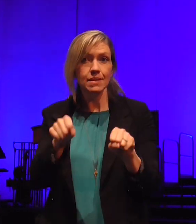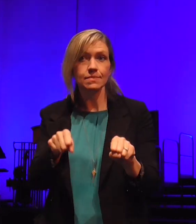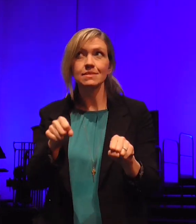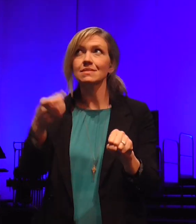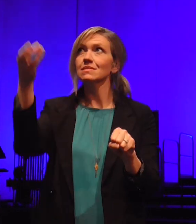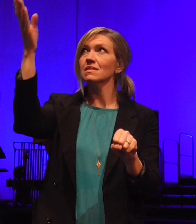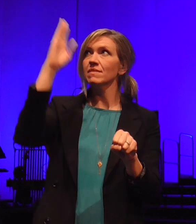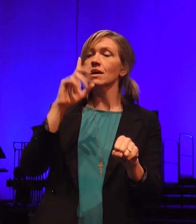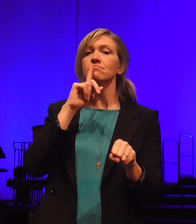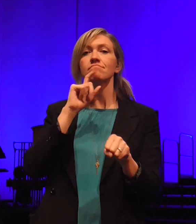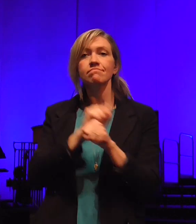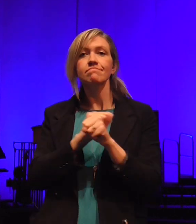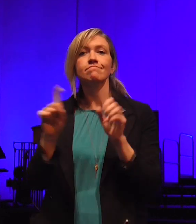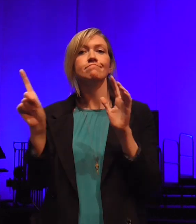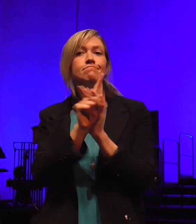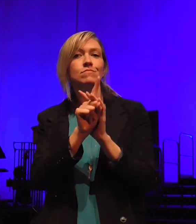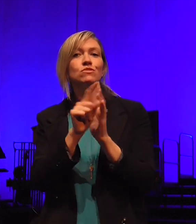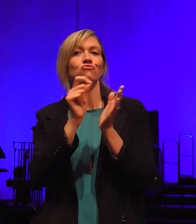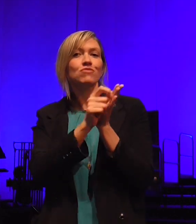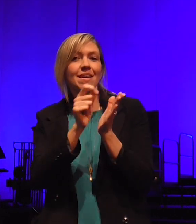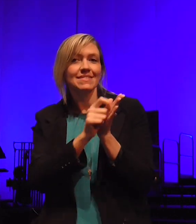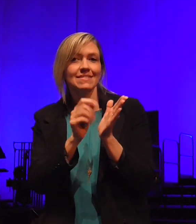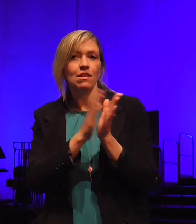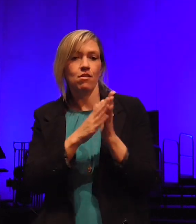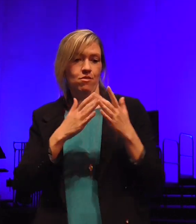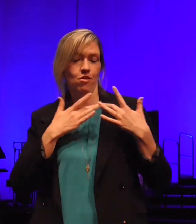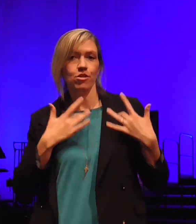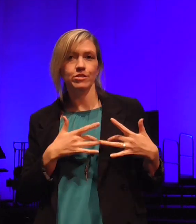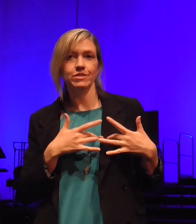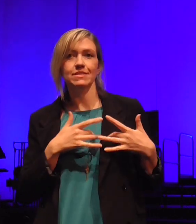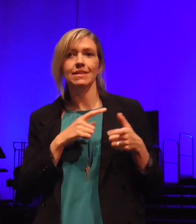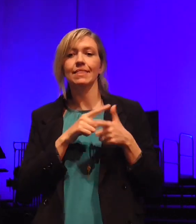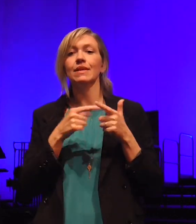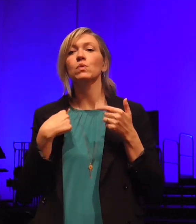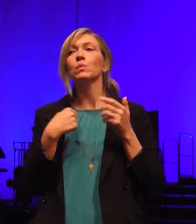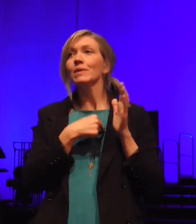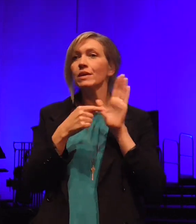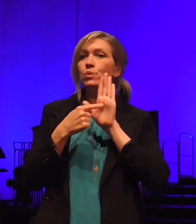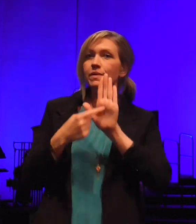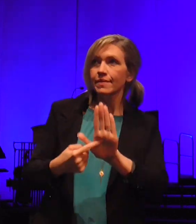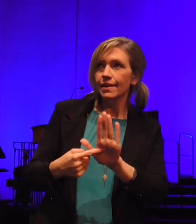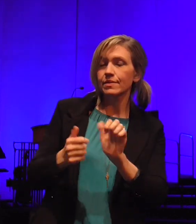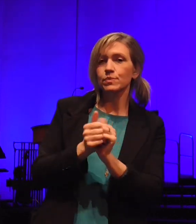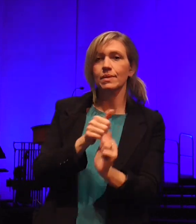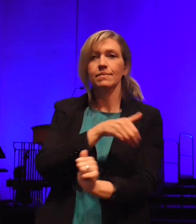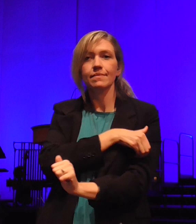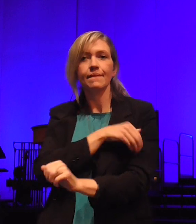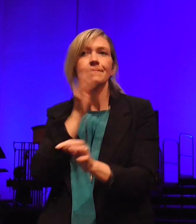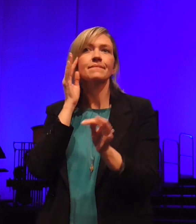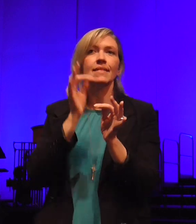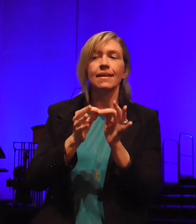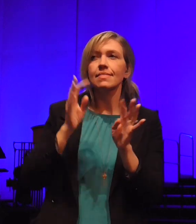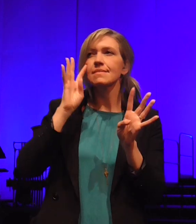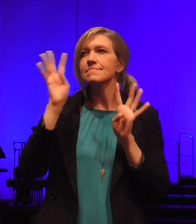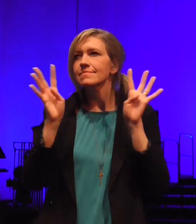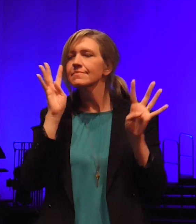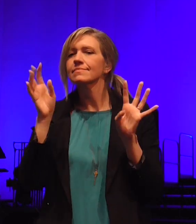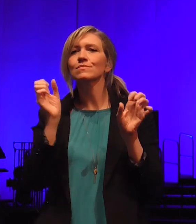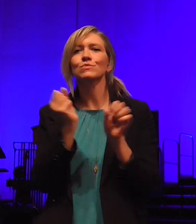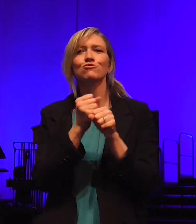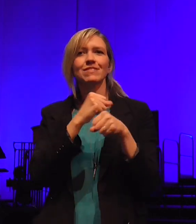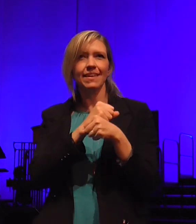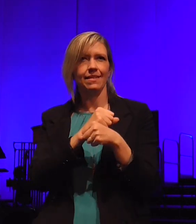indeed begins to write on the canvas of our heart, and we reflect it through the power of our faith and imagination, and we begin